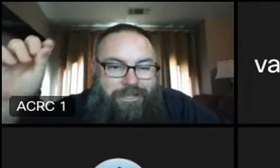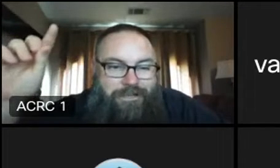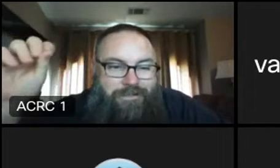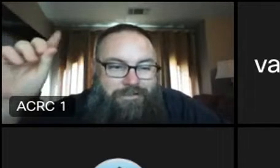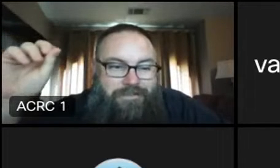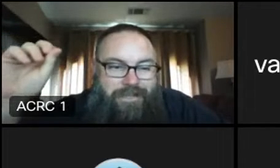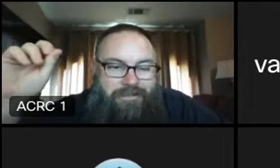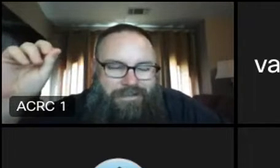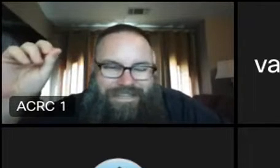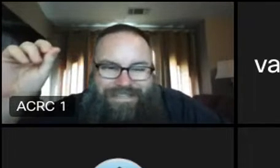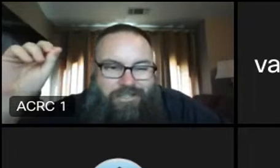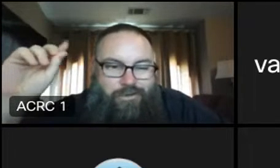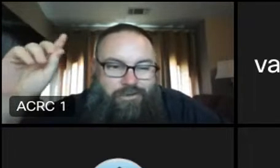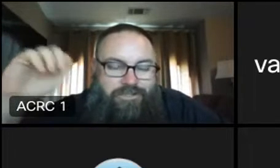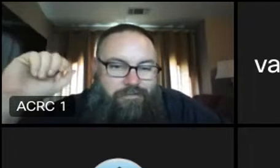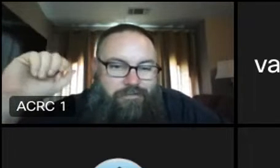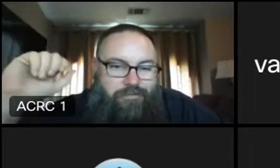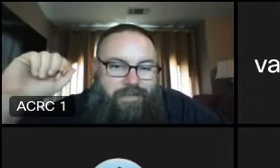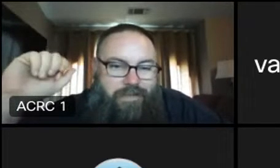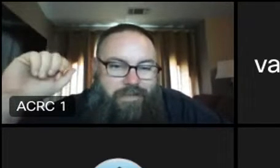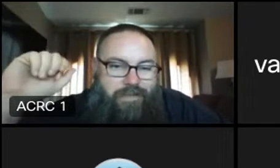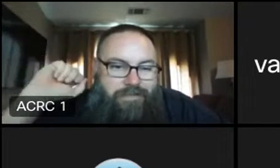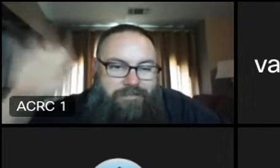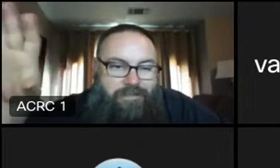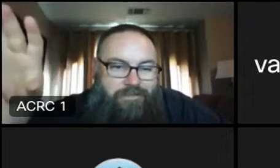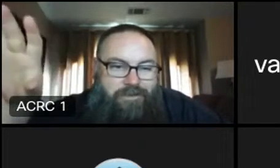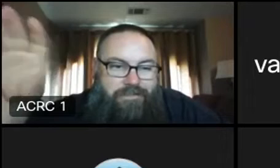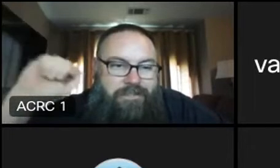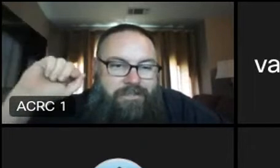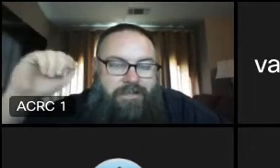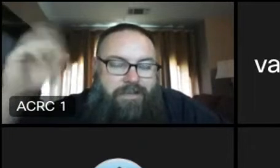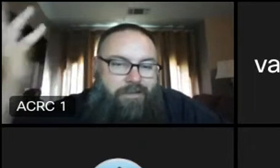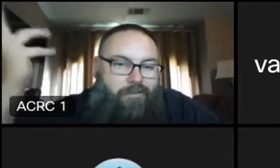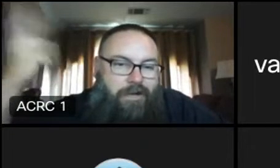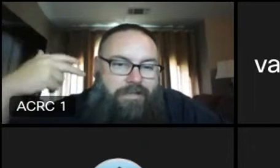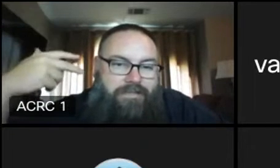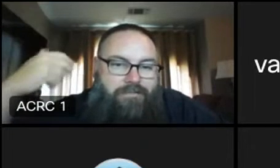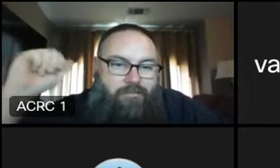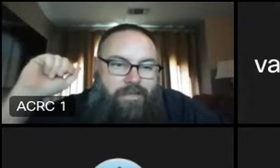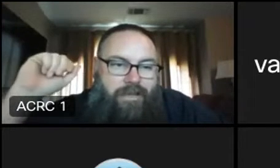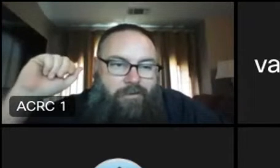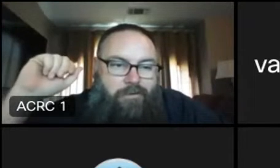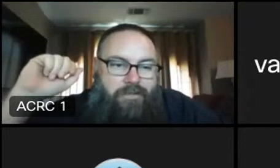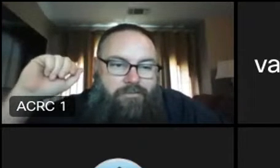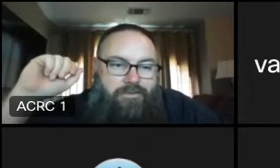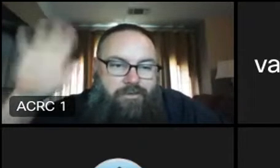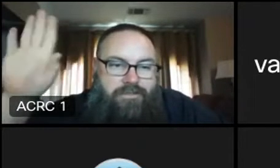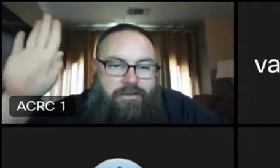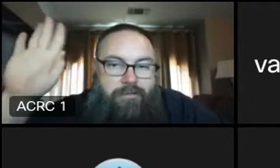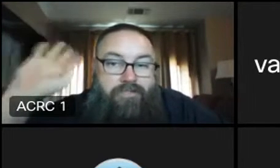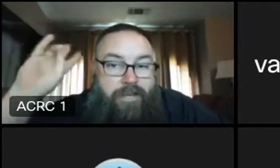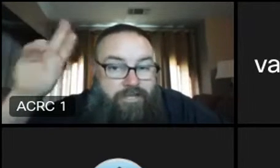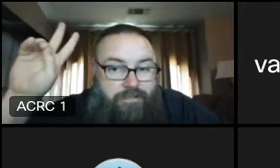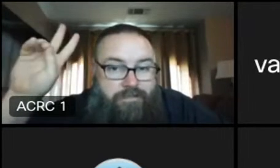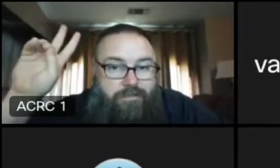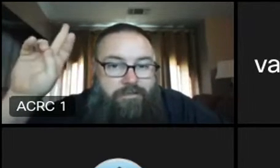just click on that pretty easy Google survey and then submit the results. And then for us, we could have all of the results